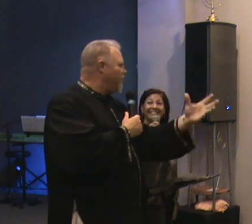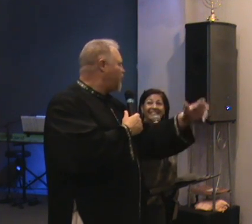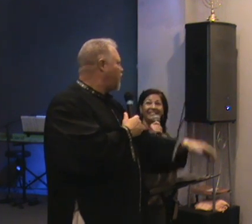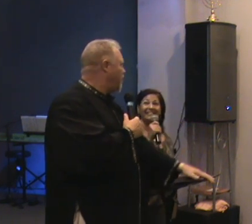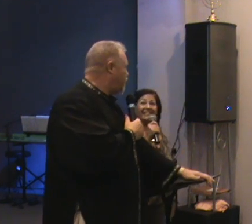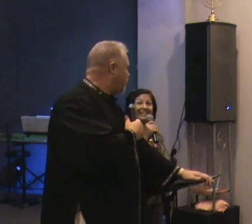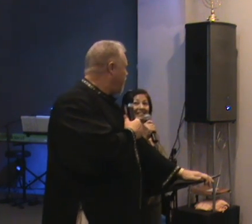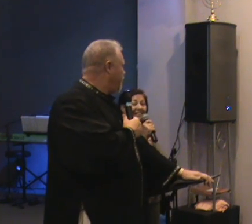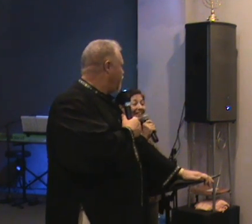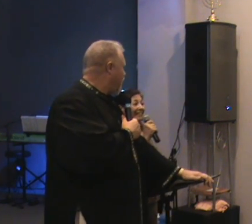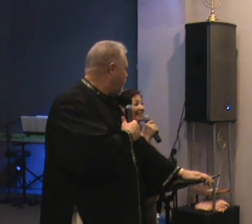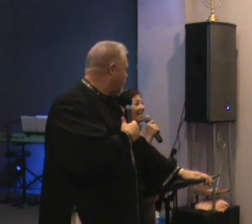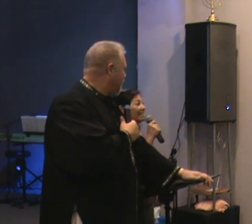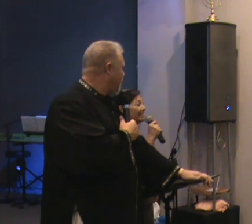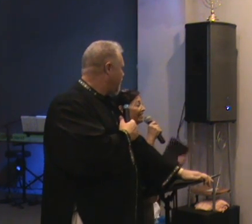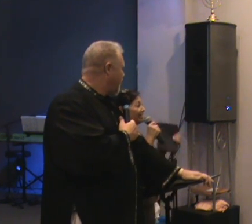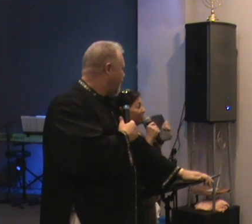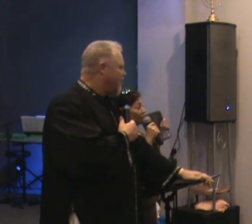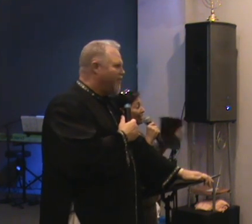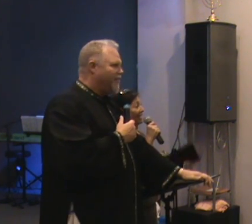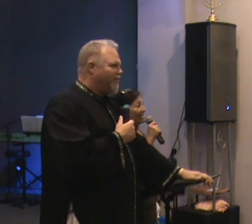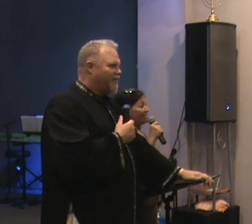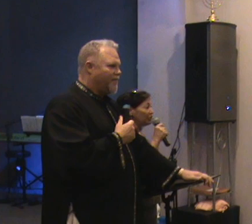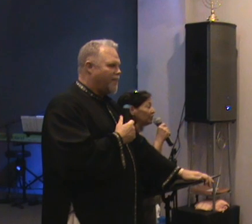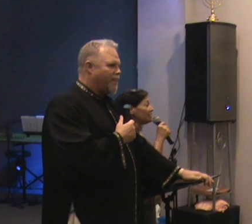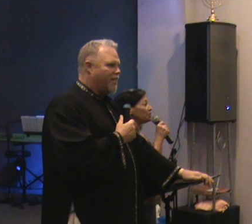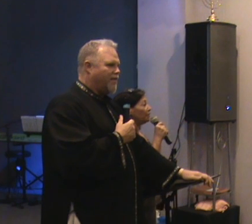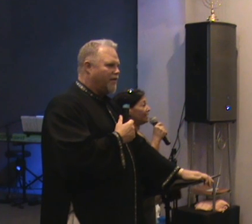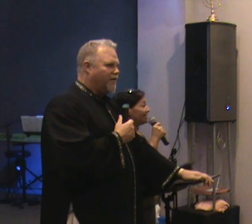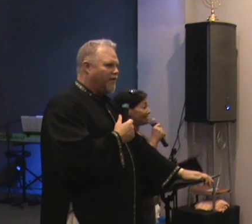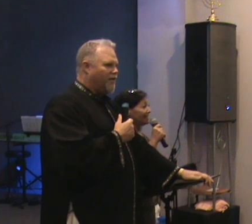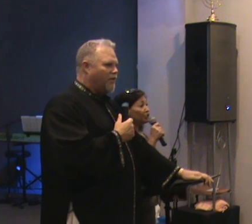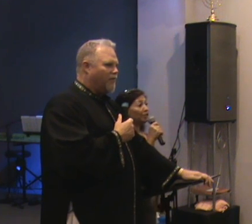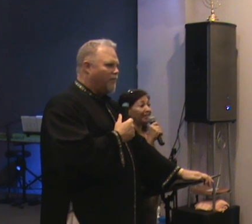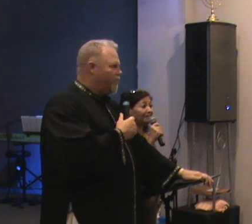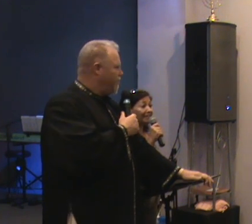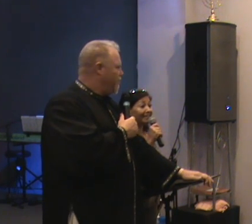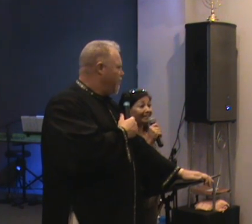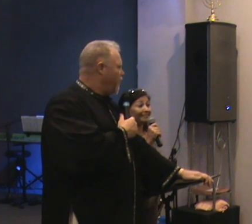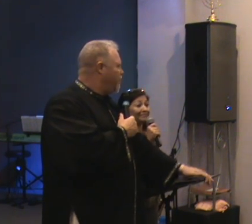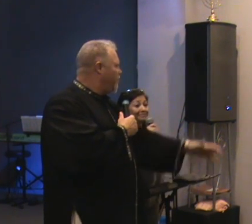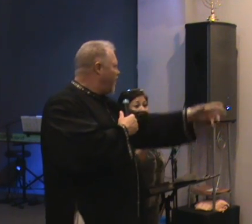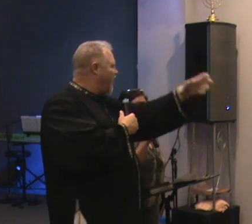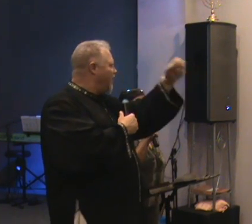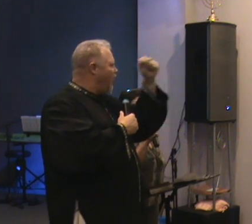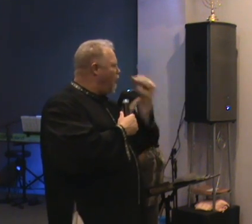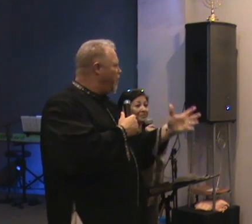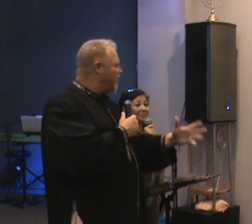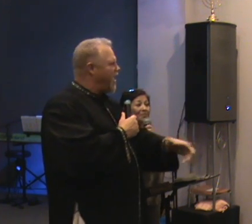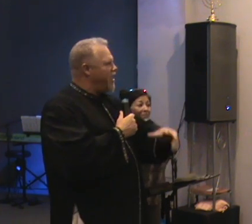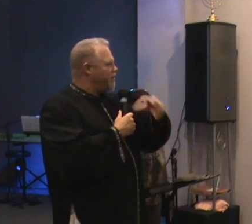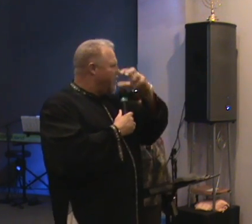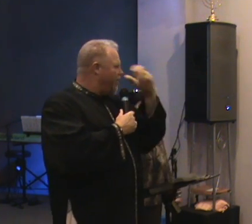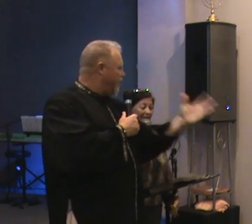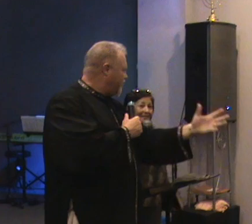speak over the Strait of Gibraltar. Y hicimos declaraciones sobre el Estrecho de Gibraltar. We prophetically opened